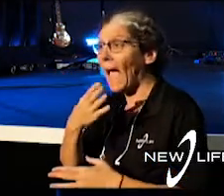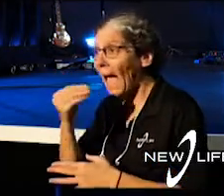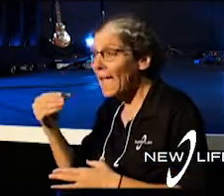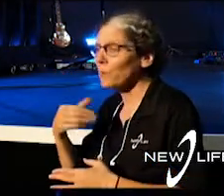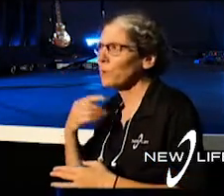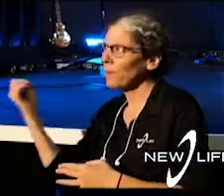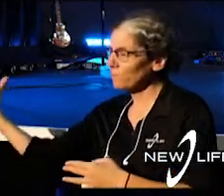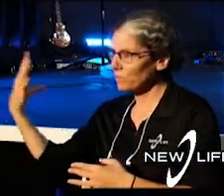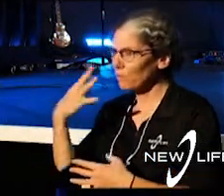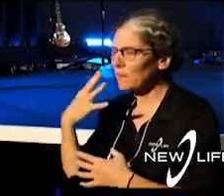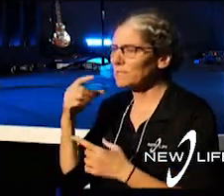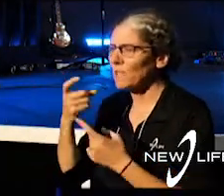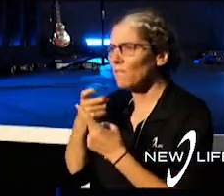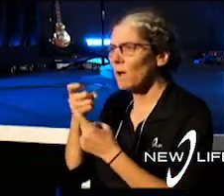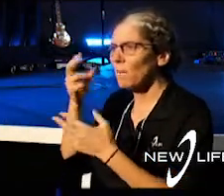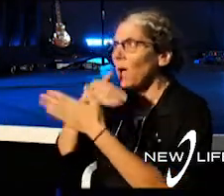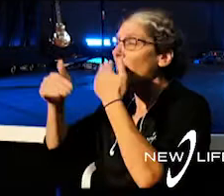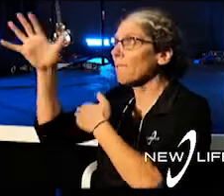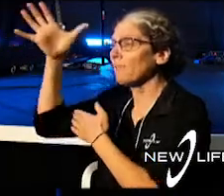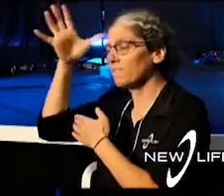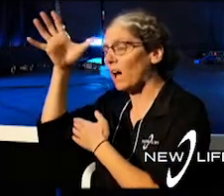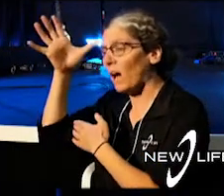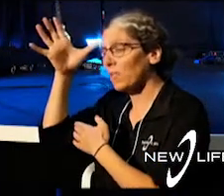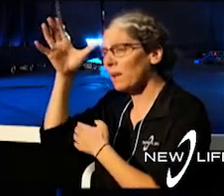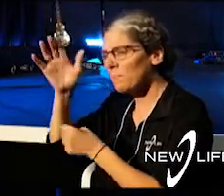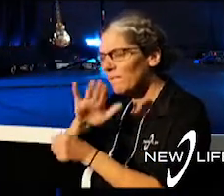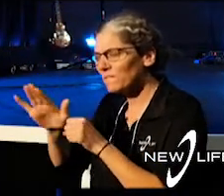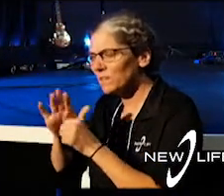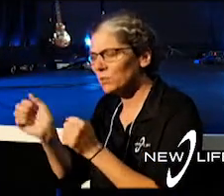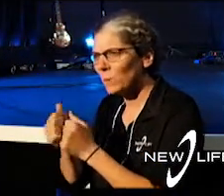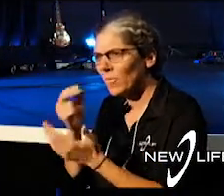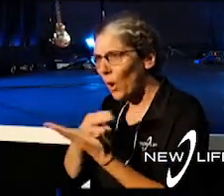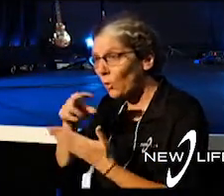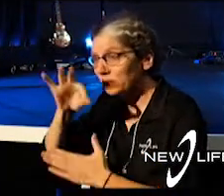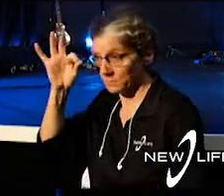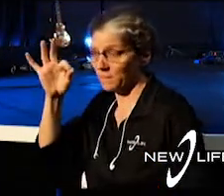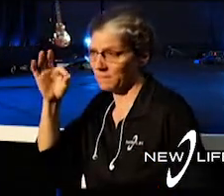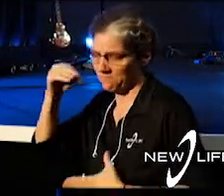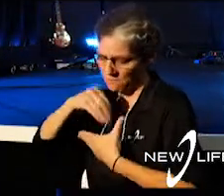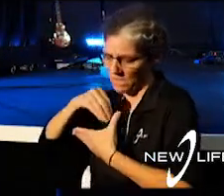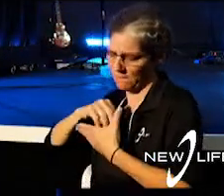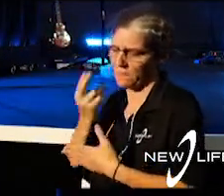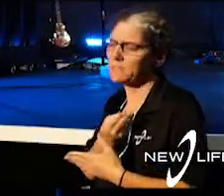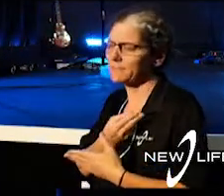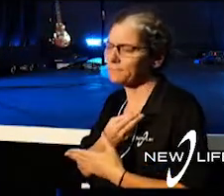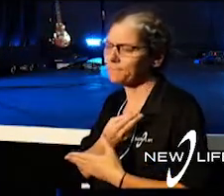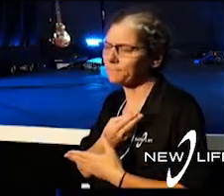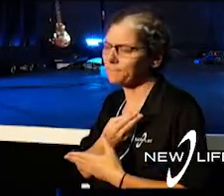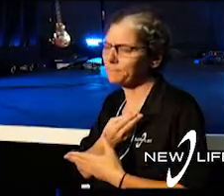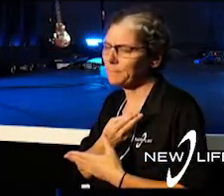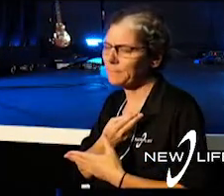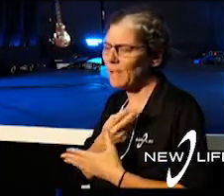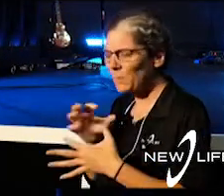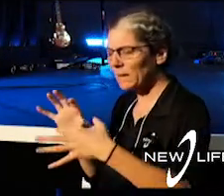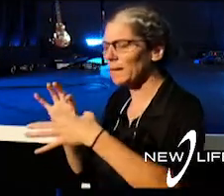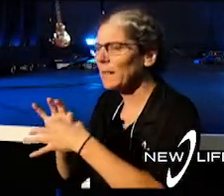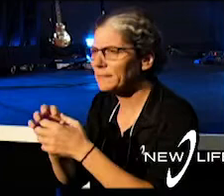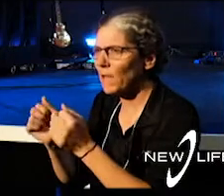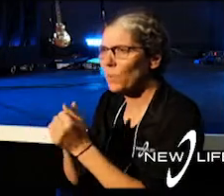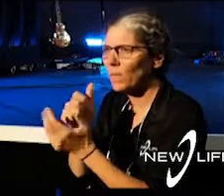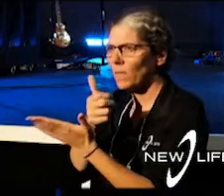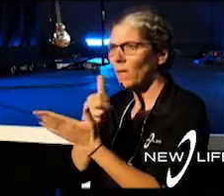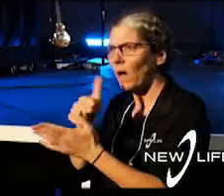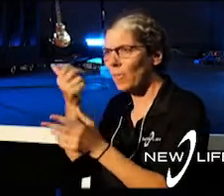right relationship with our Heavenly Father and being filled with the Holy Spirit. And we can extend that grace to other